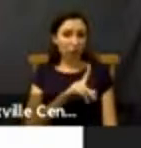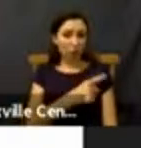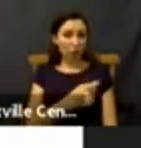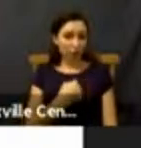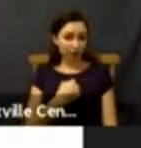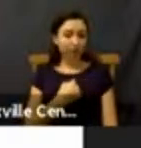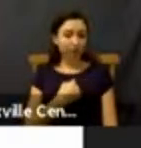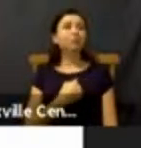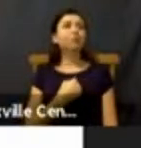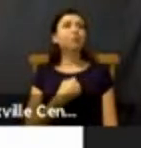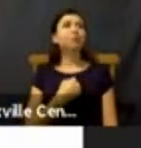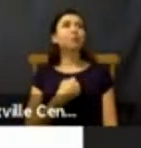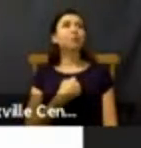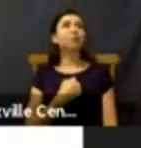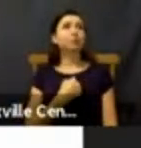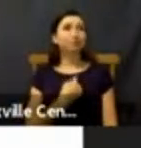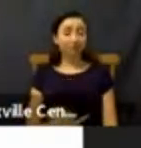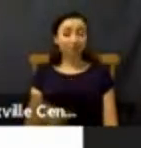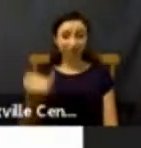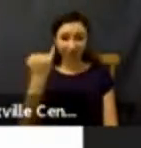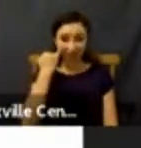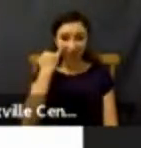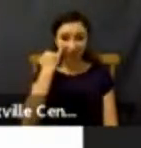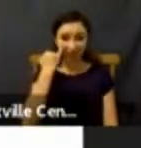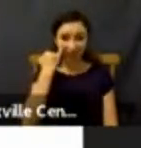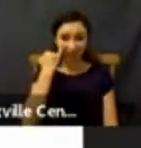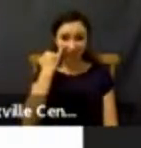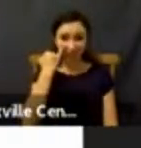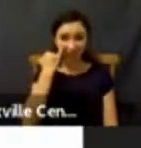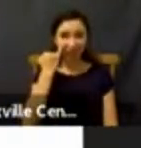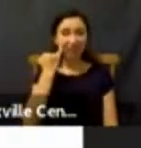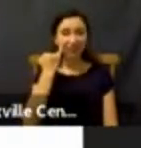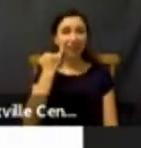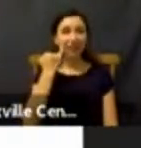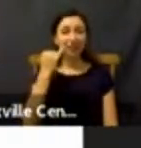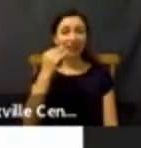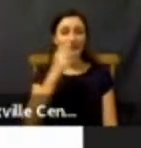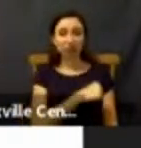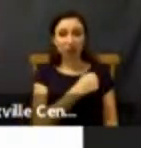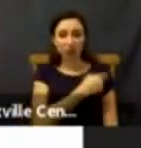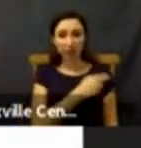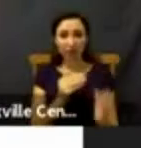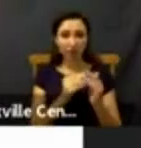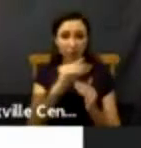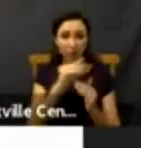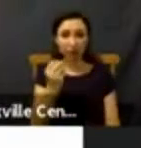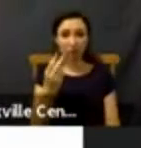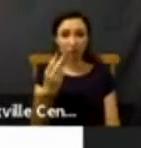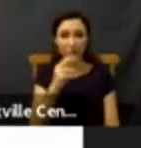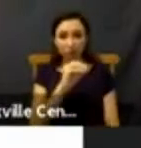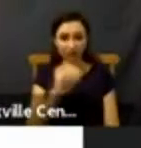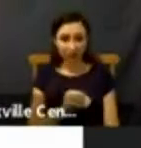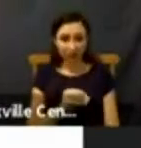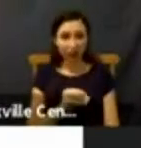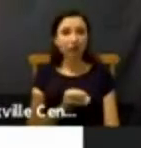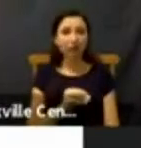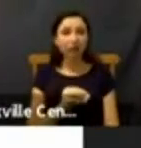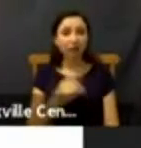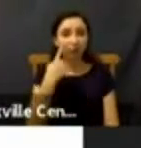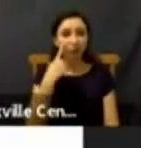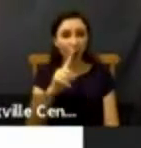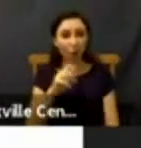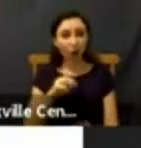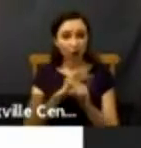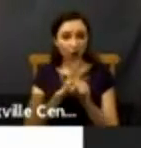being, if a hospital was greater than 12% of its inpatient population with COVID-19, is that what you're asking?